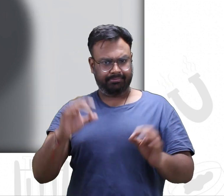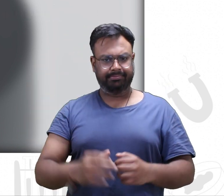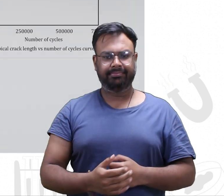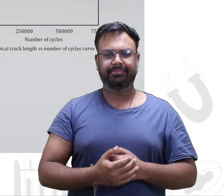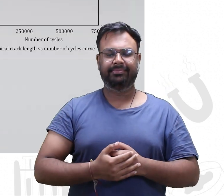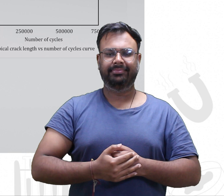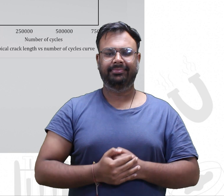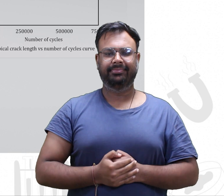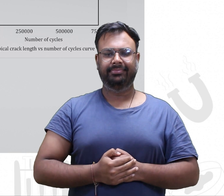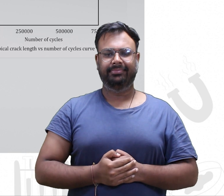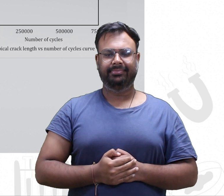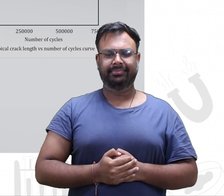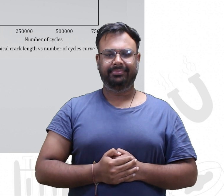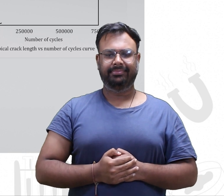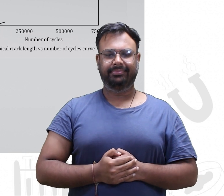grips.